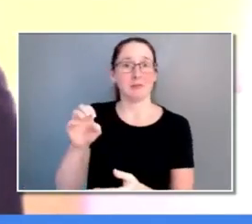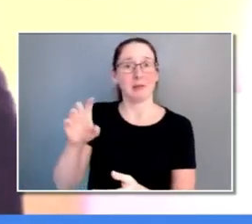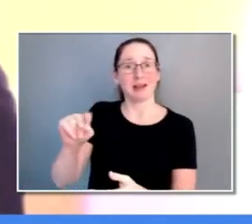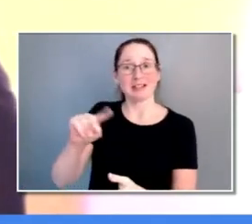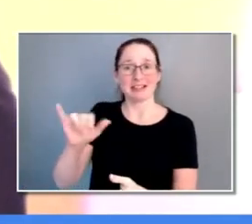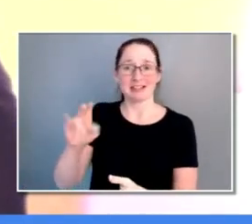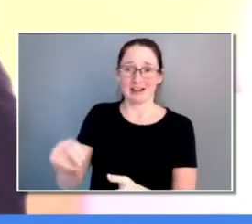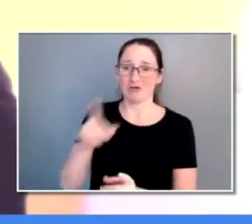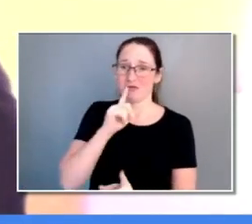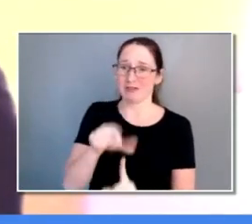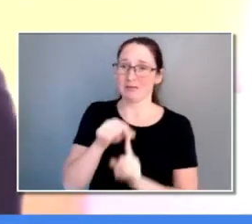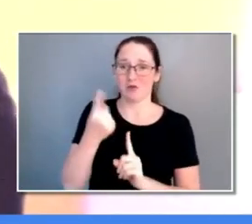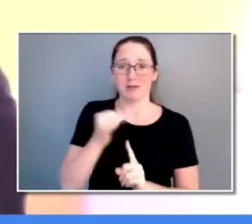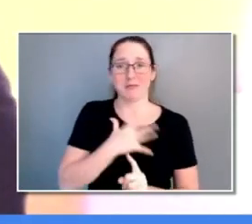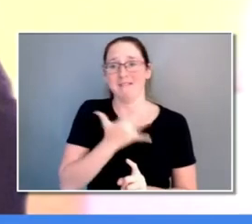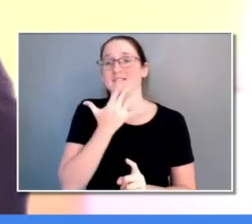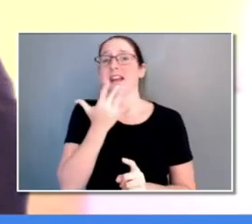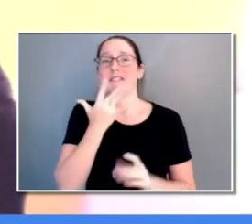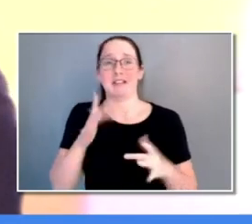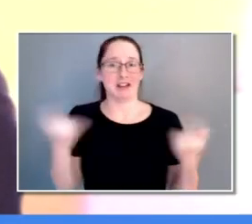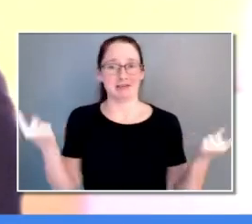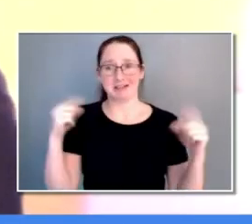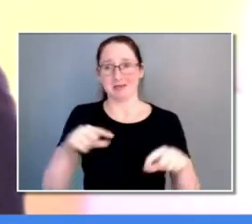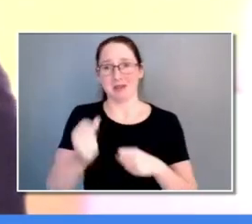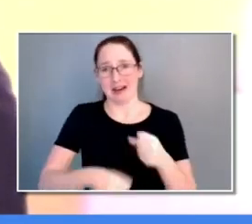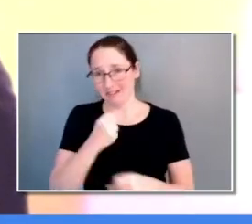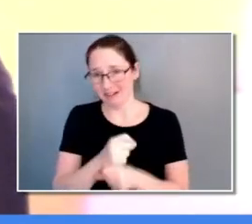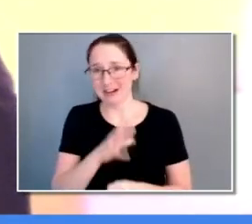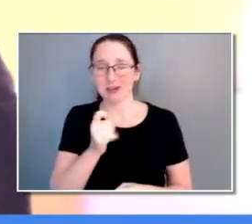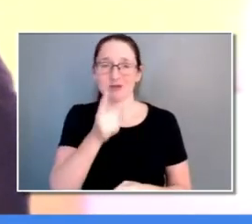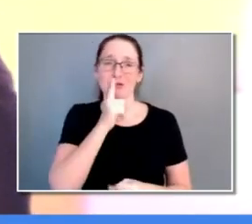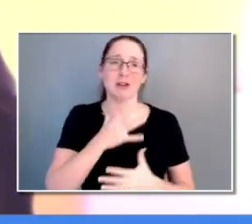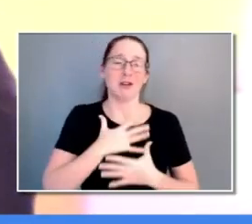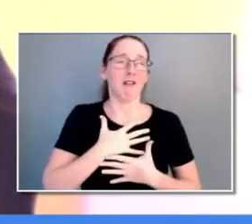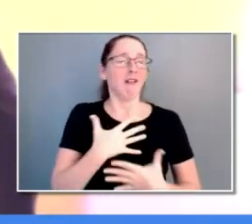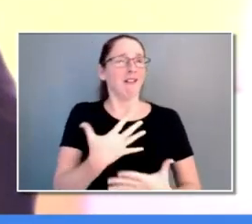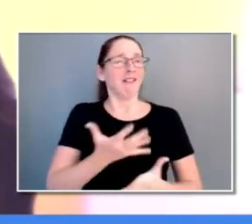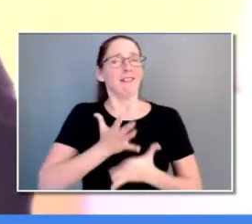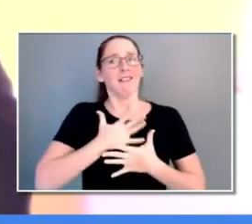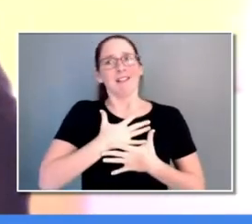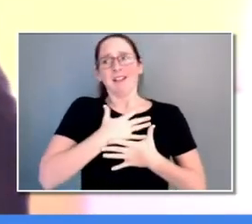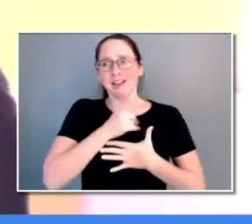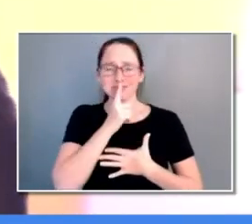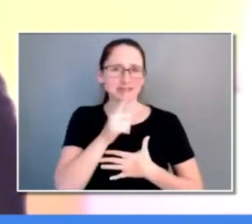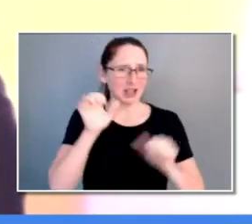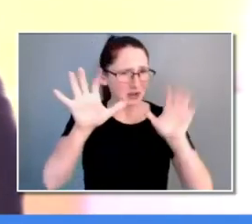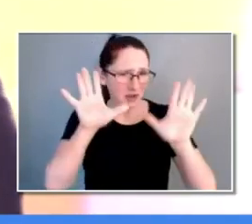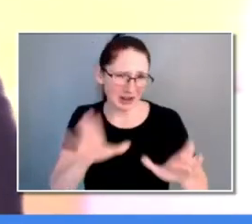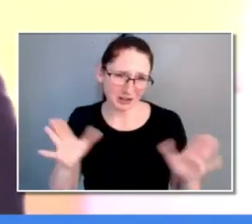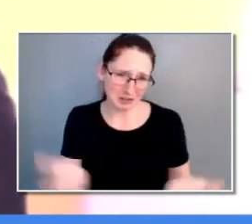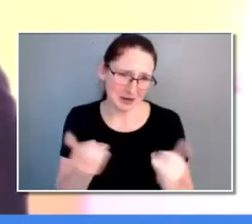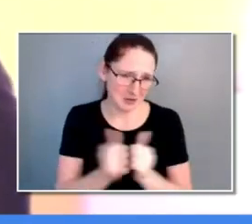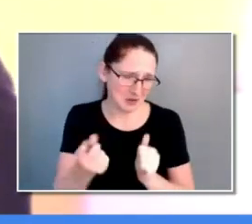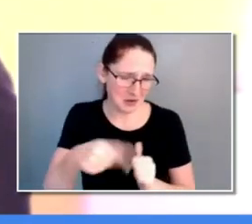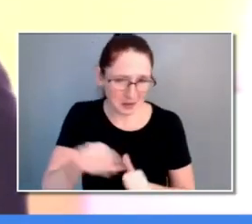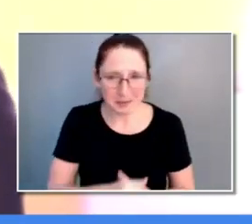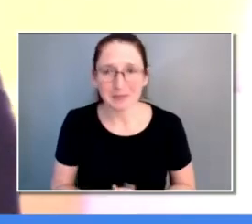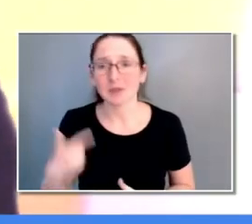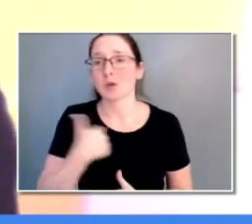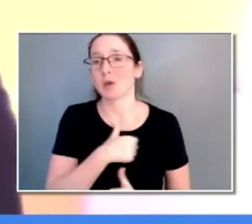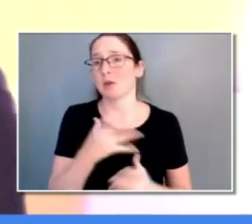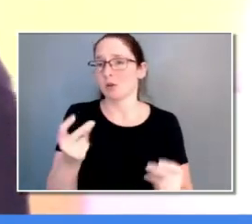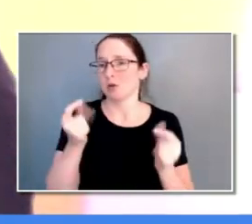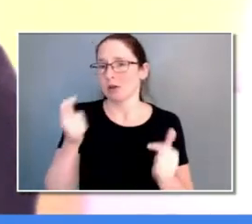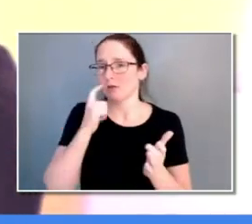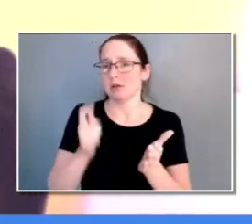my favorite events to come to every year, and it is a breath of fresh air. It is so wonderful to be with all of you today. We do want to quickly